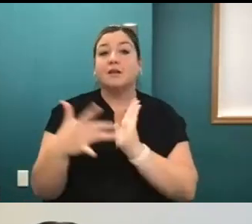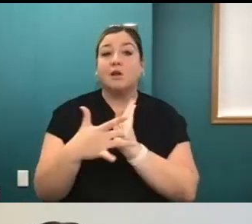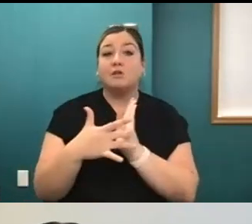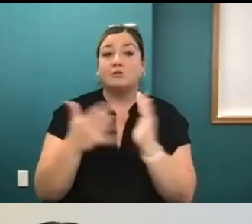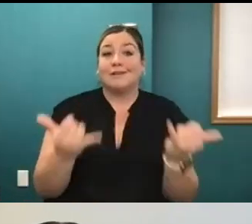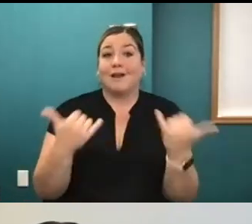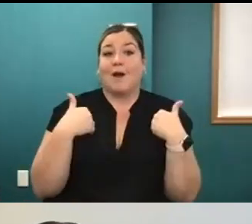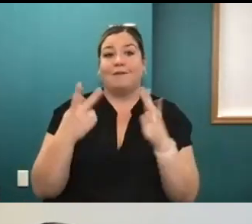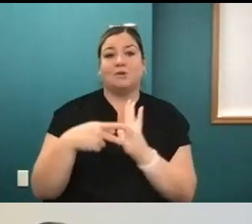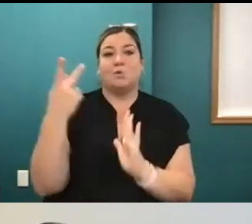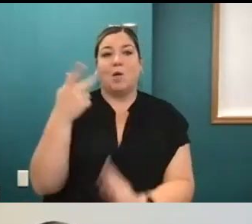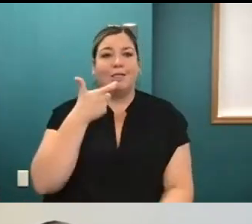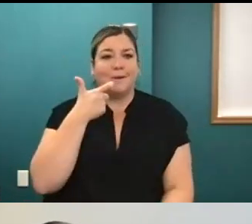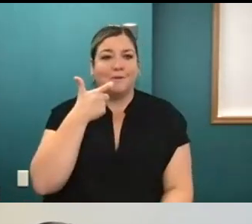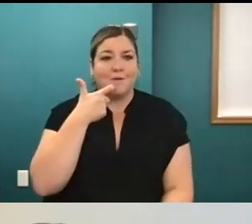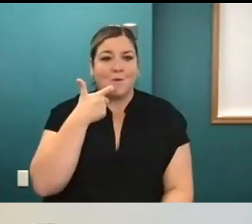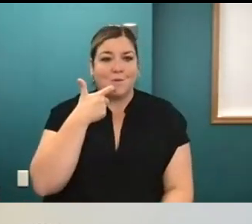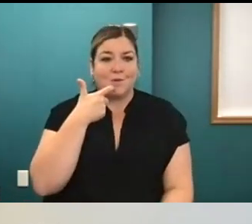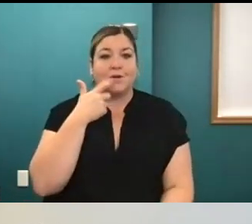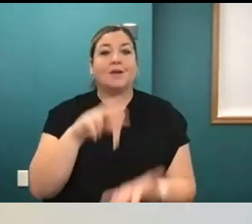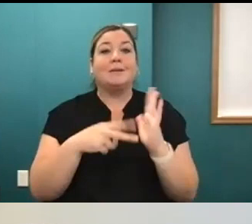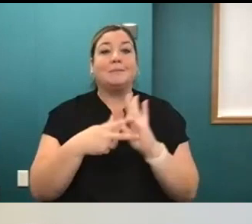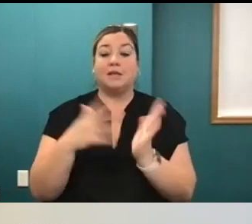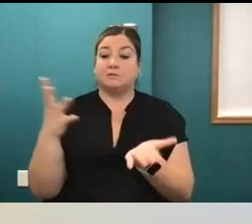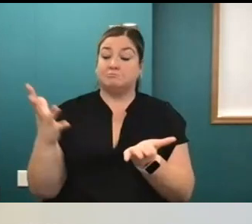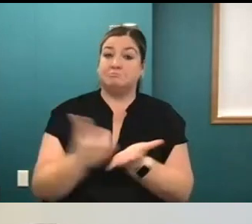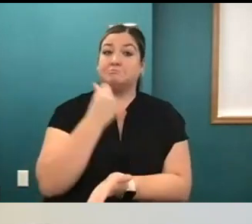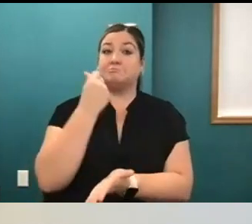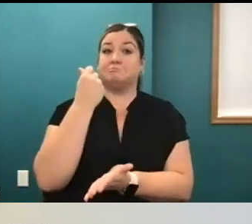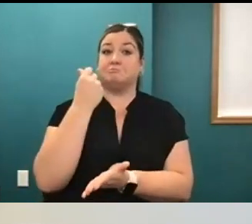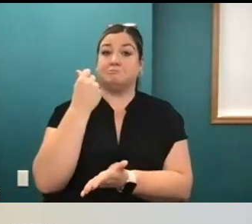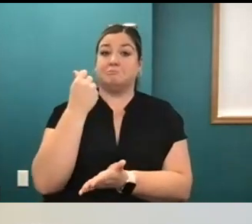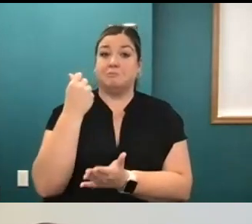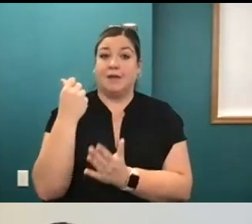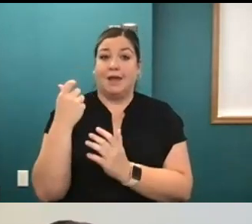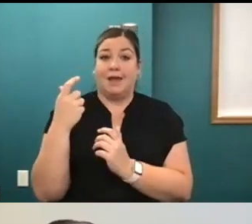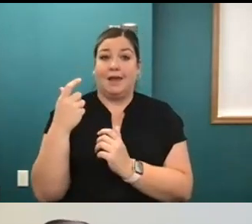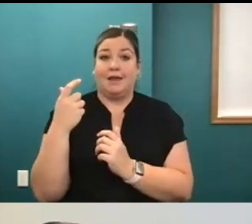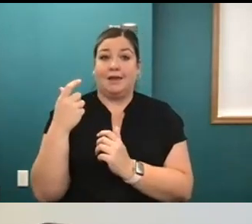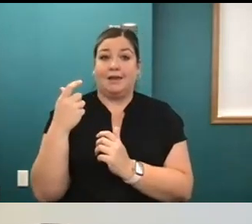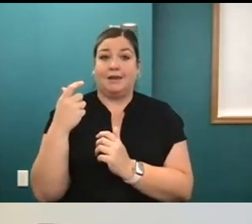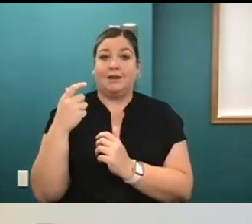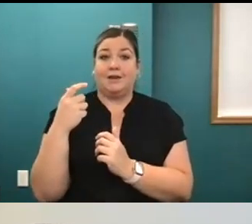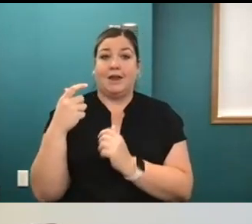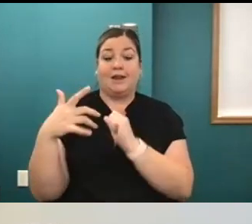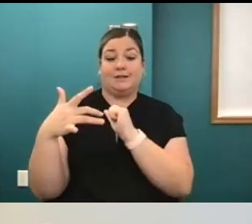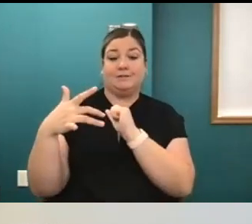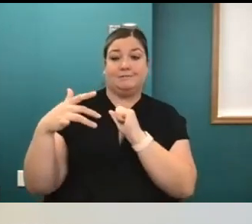dual microphones. Therefore, we're able to take advantage of that, scene classifier